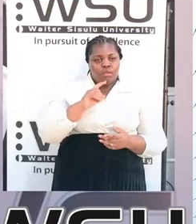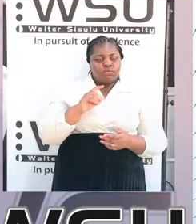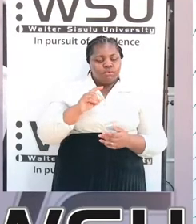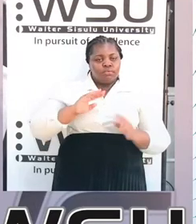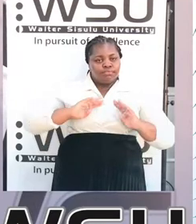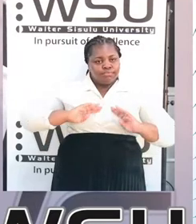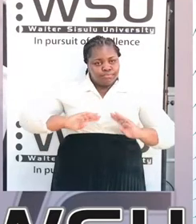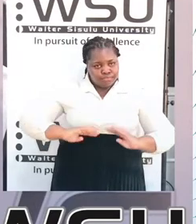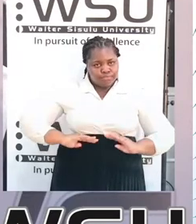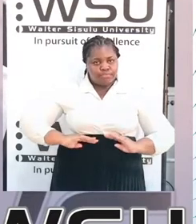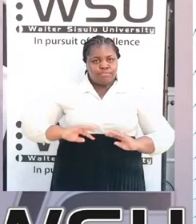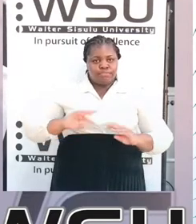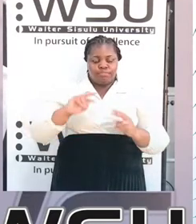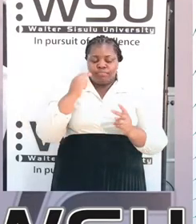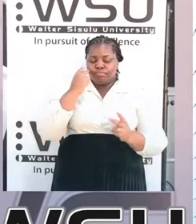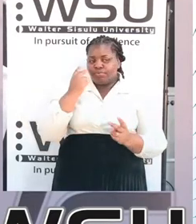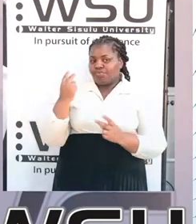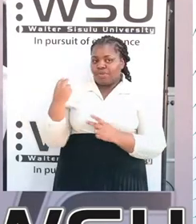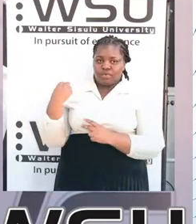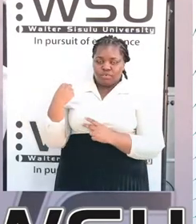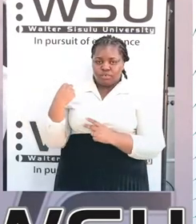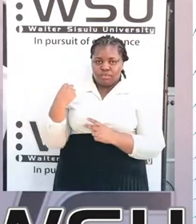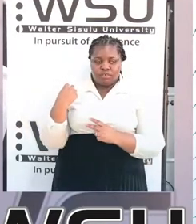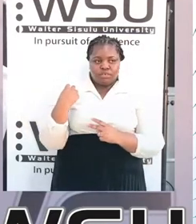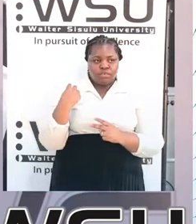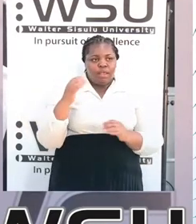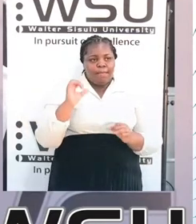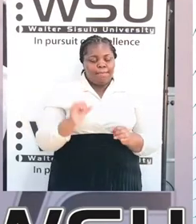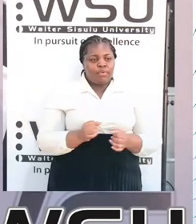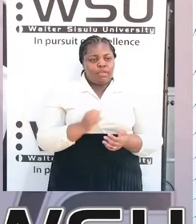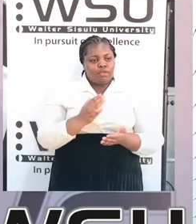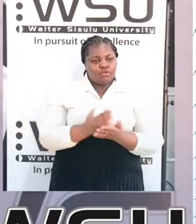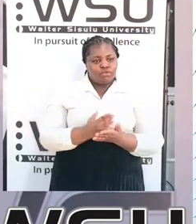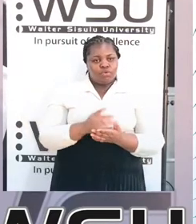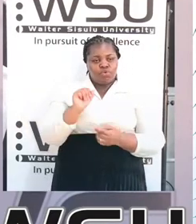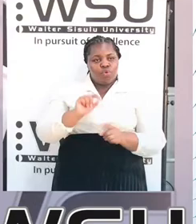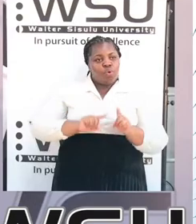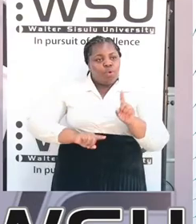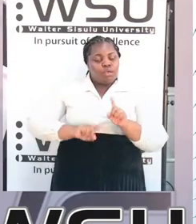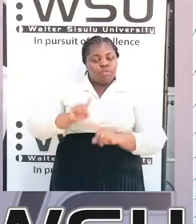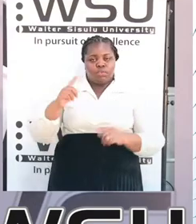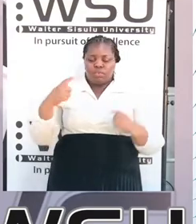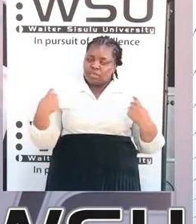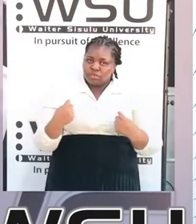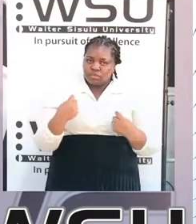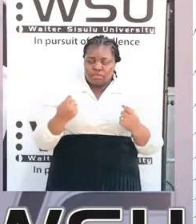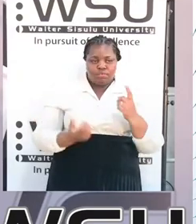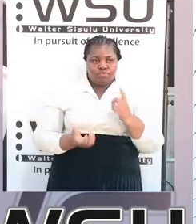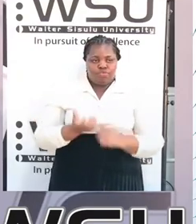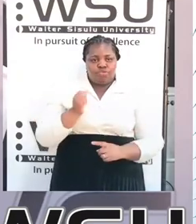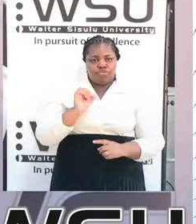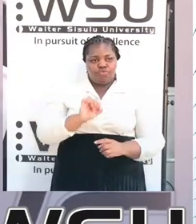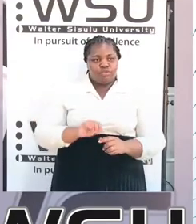to pause and reflect. Add exclamation marks to your successes and celebrate life's